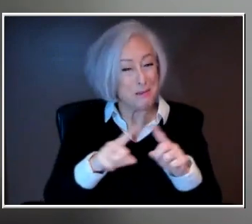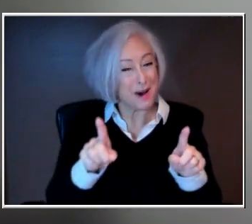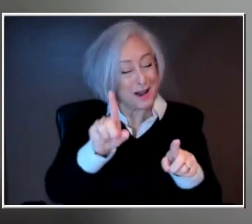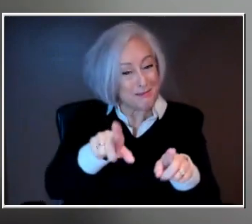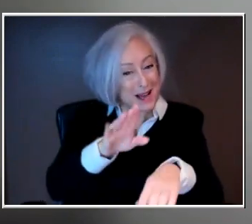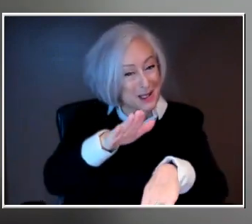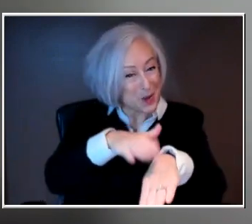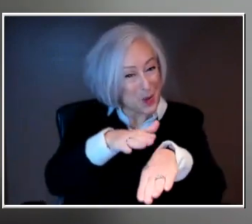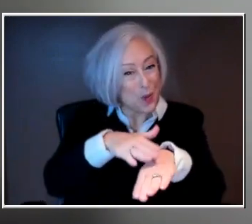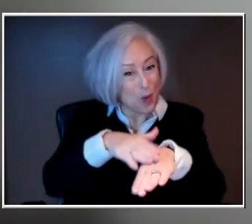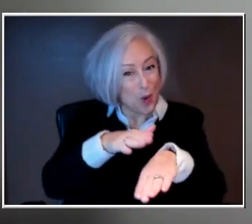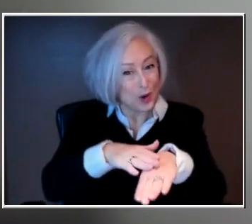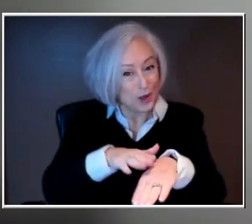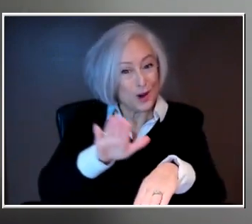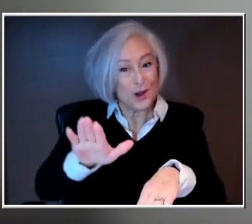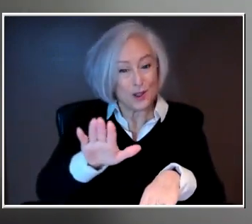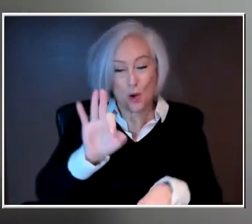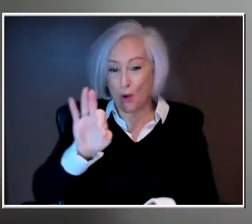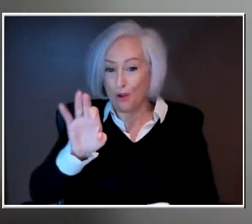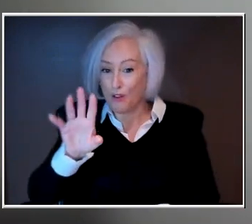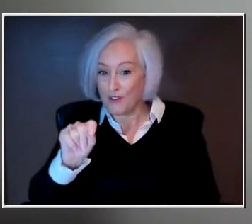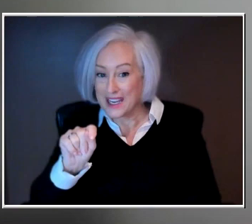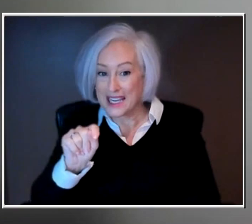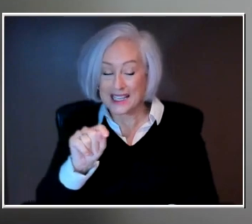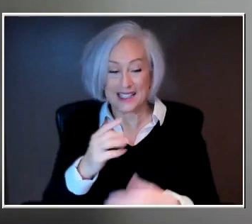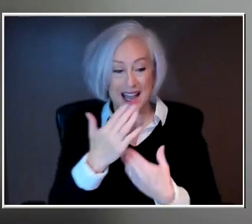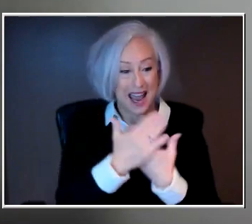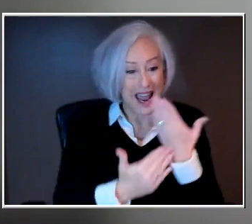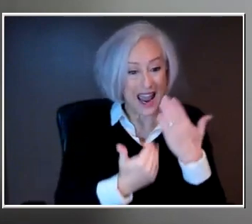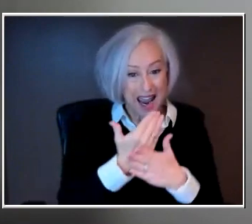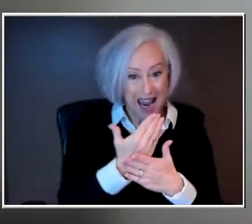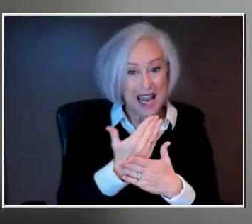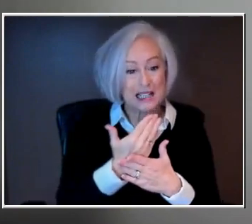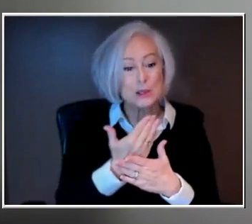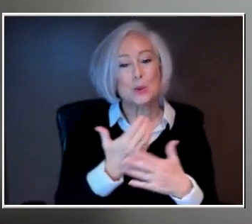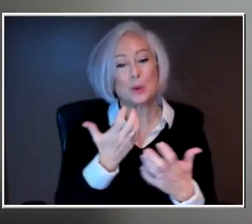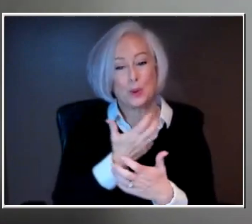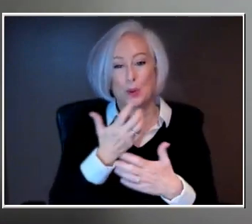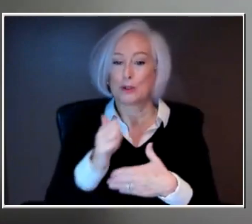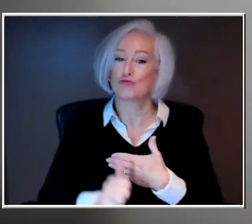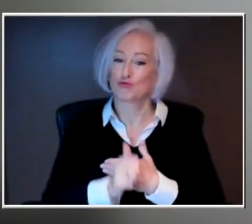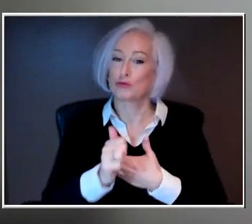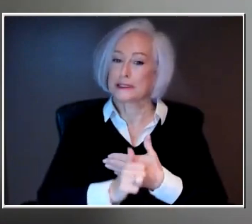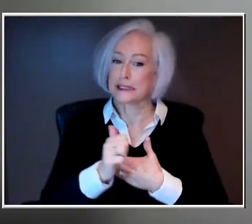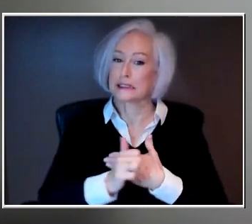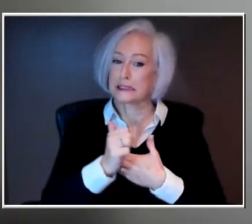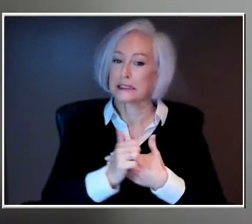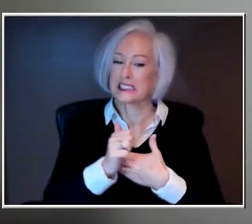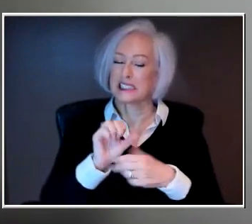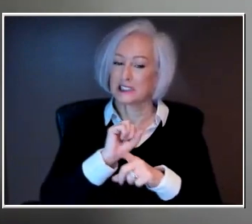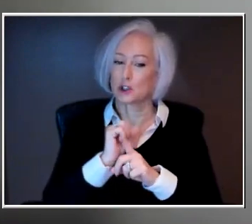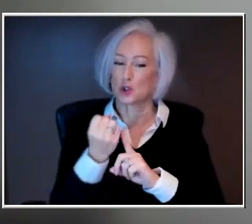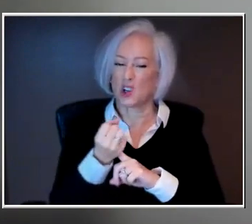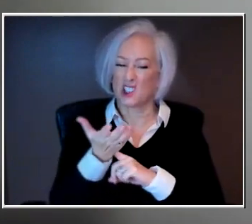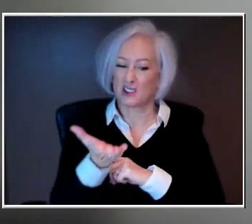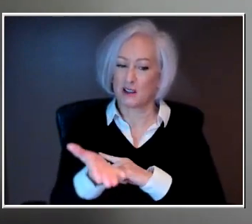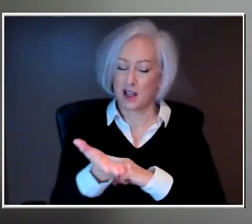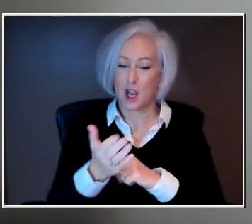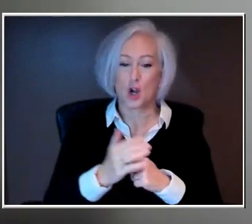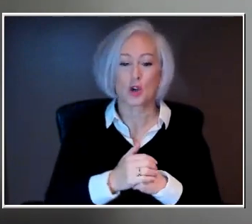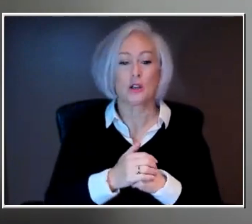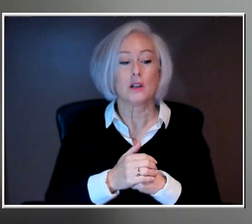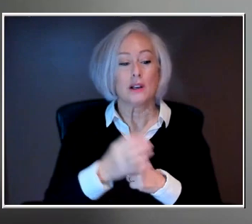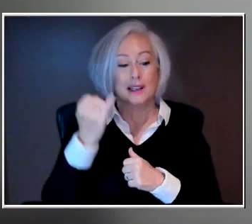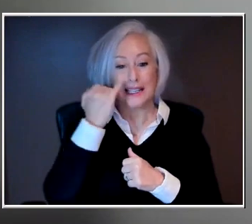extremities at risk when you freeze, and then when you thaw and then refreeze. The other thing that